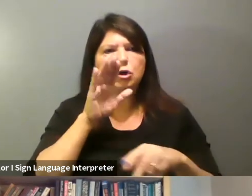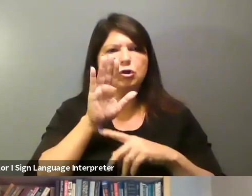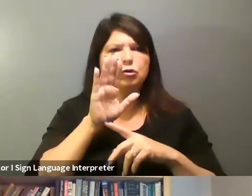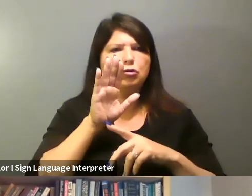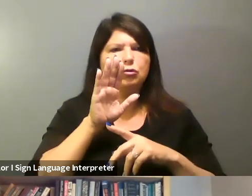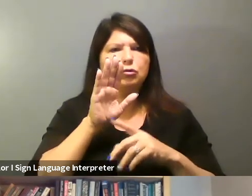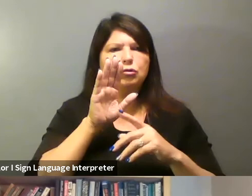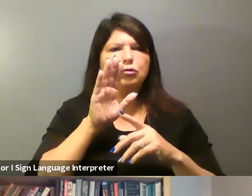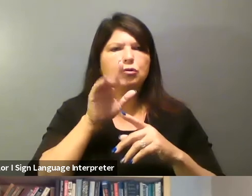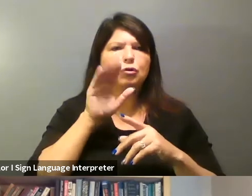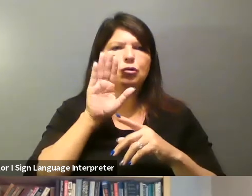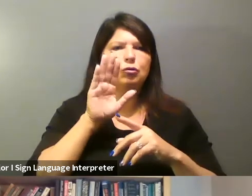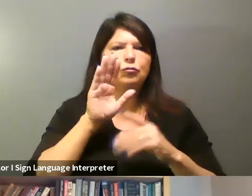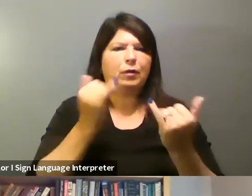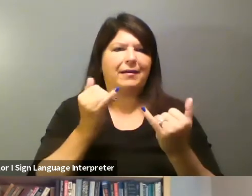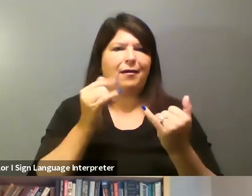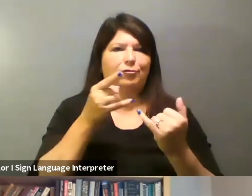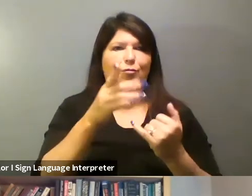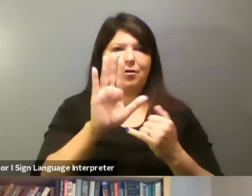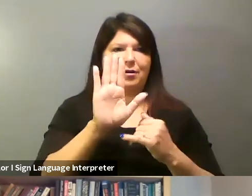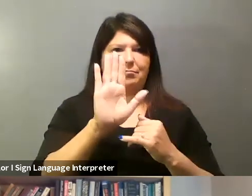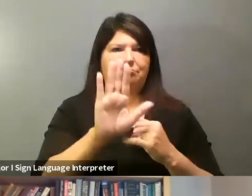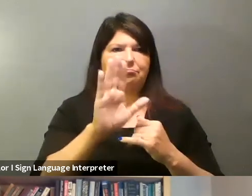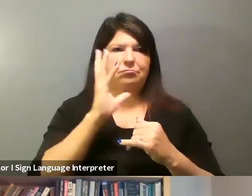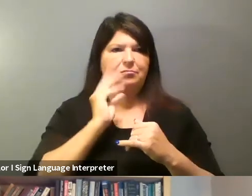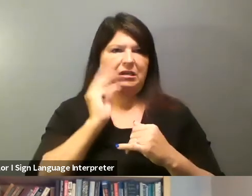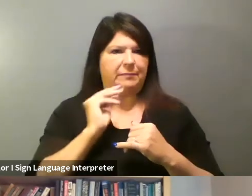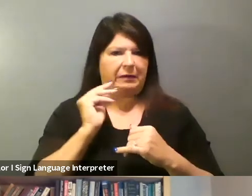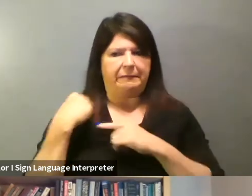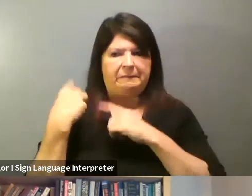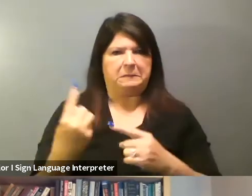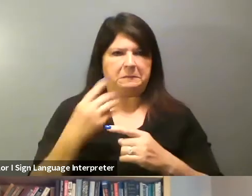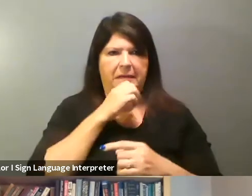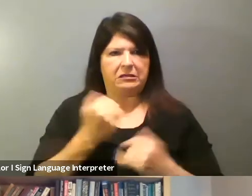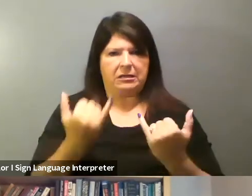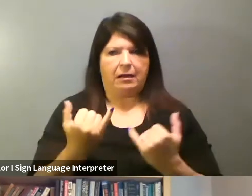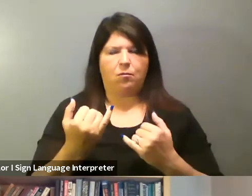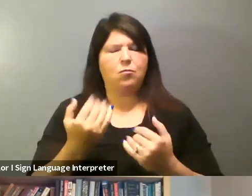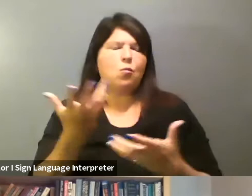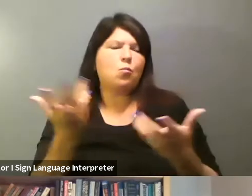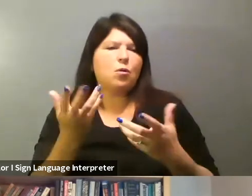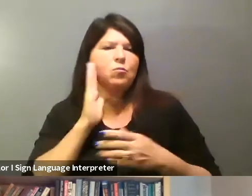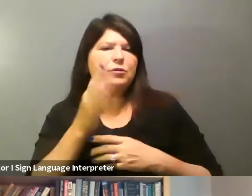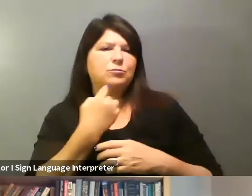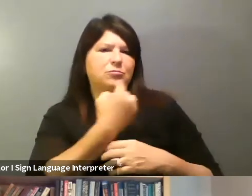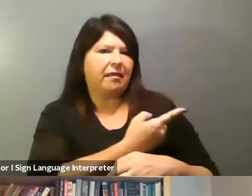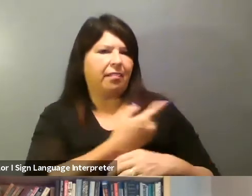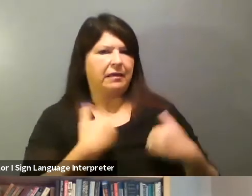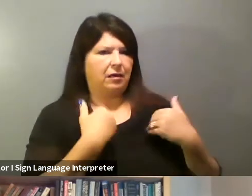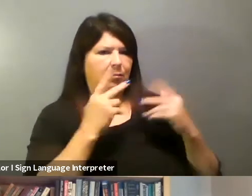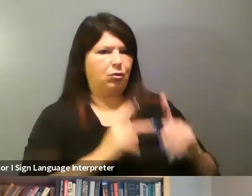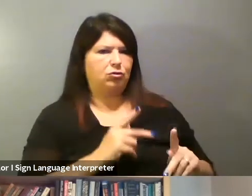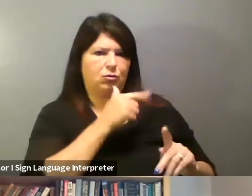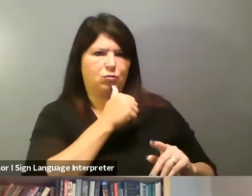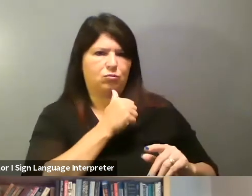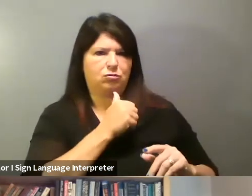in the Black Panther Party and the Young Lords? What would you say to someone now who's, I guess, late teens, early 20s,